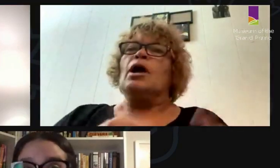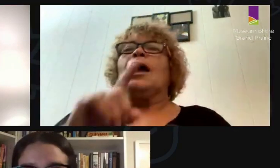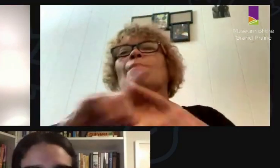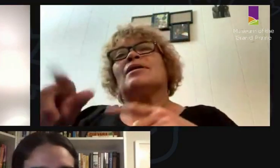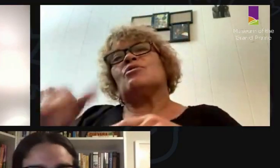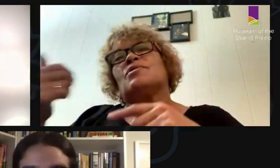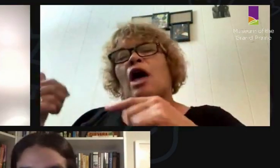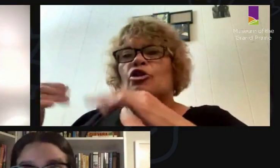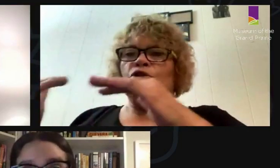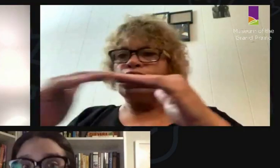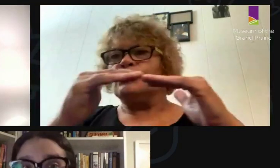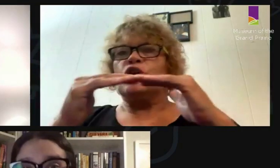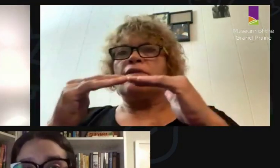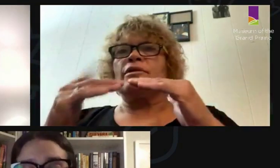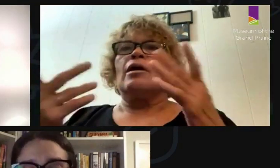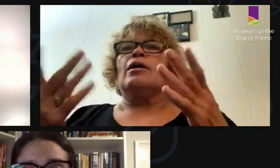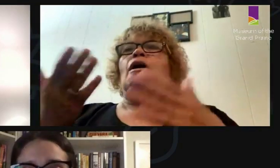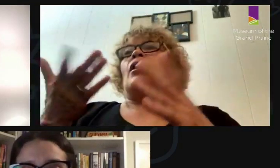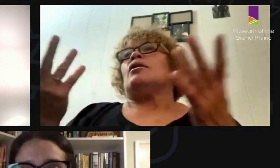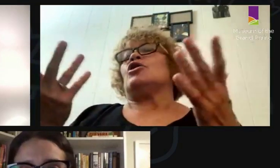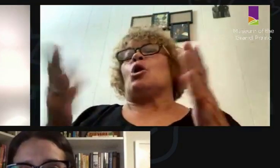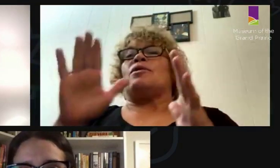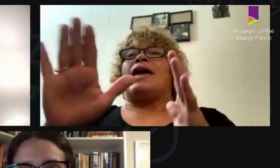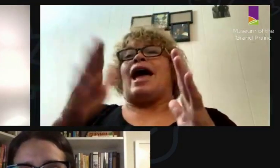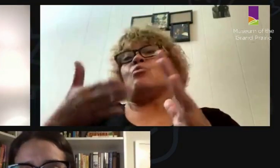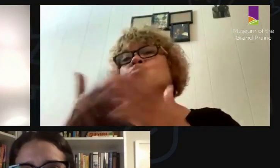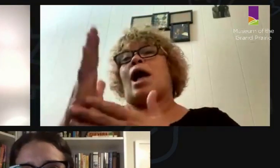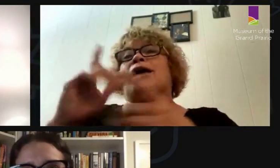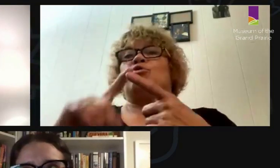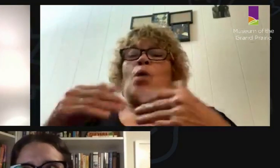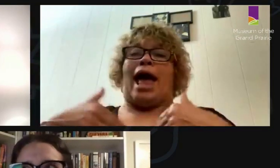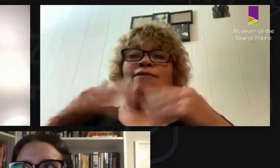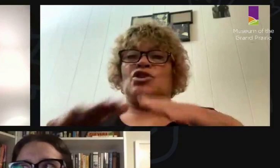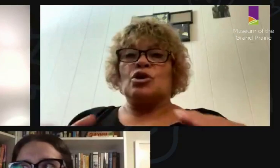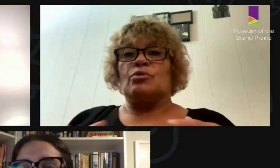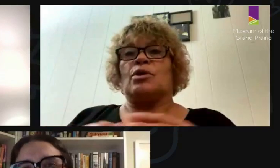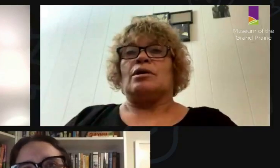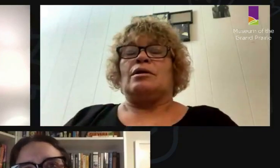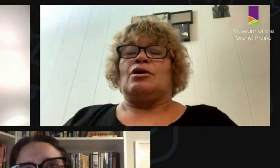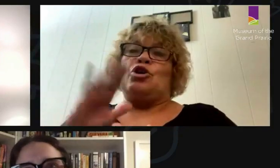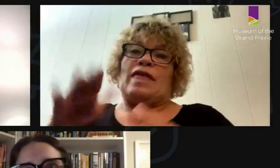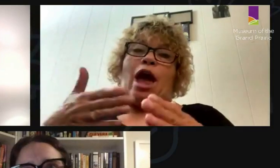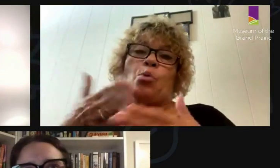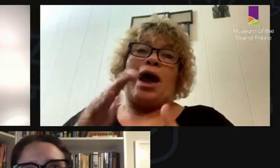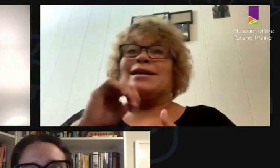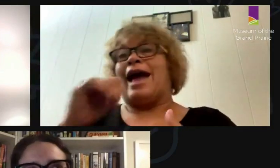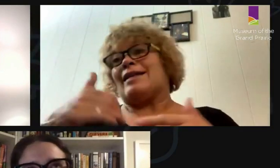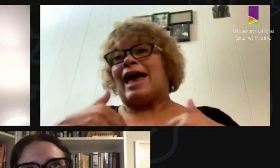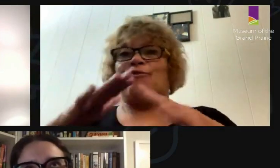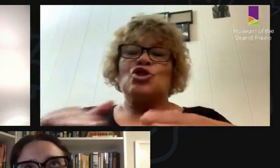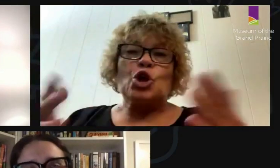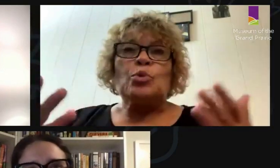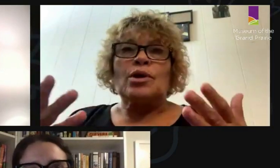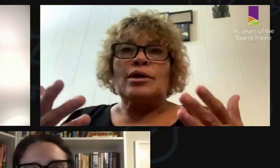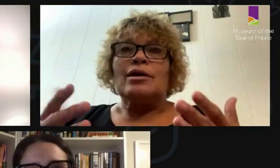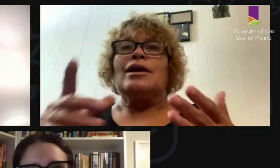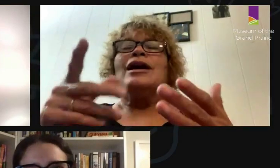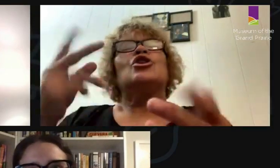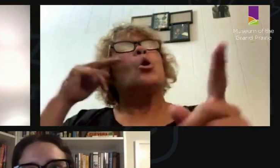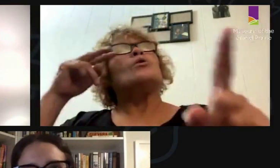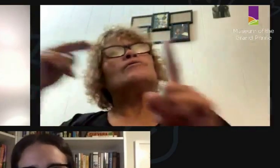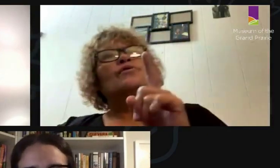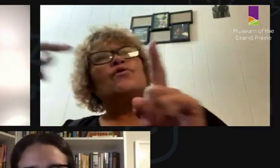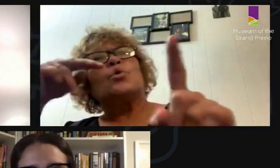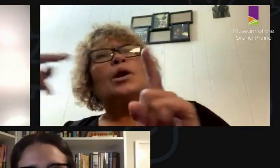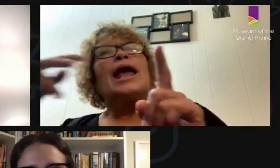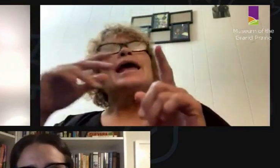pillars, including, you know, the right to not have children. And so I think, you know, being able to see the way that these things